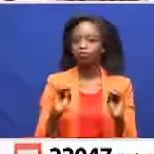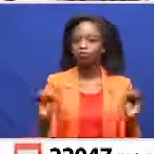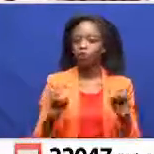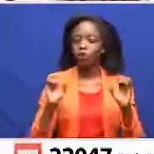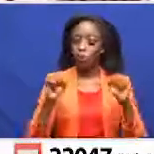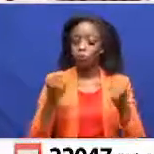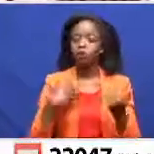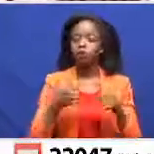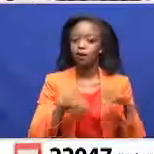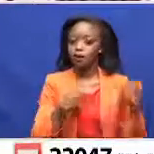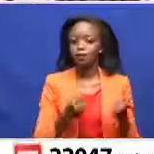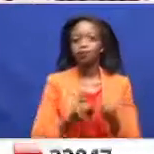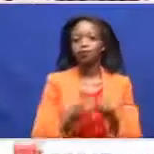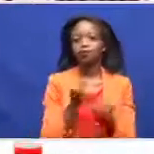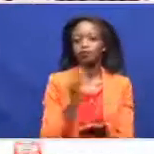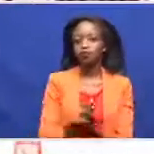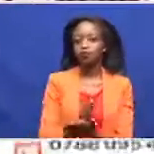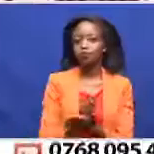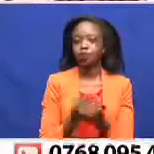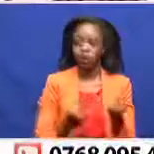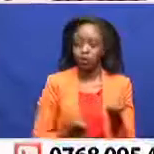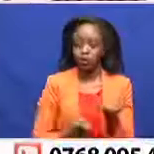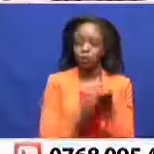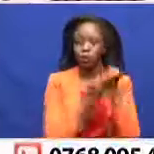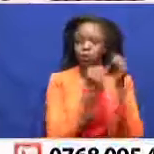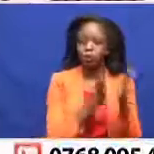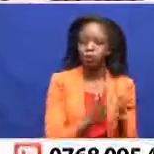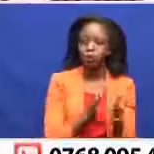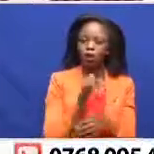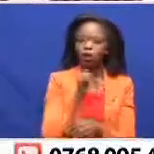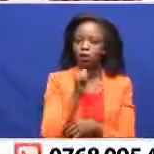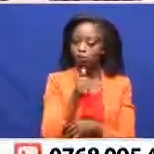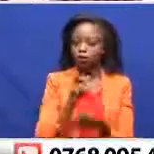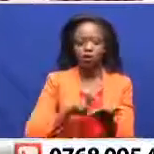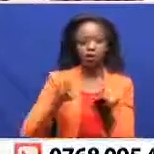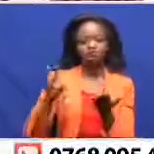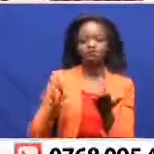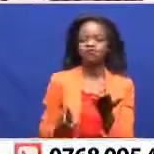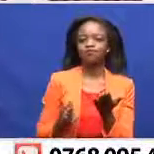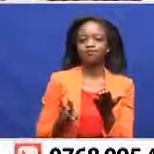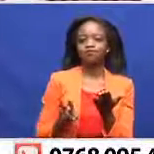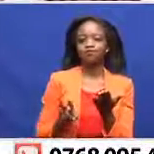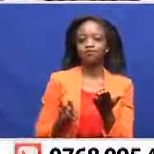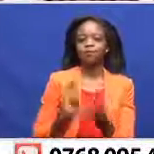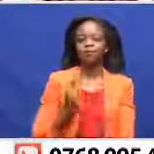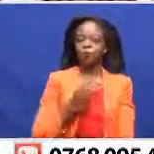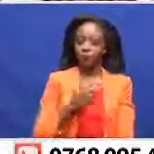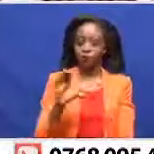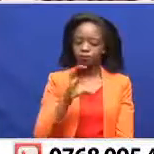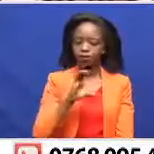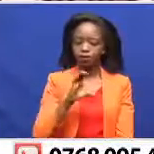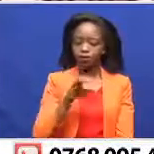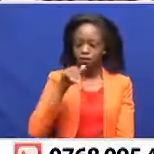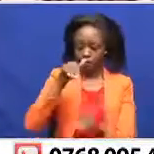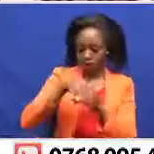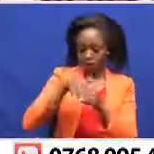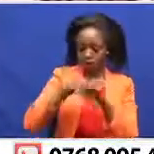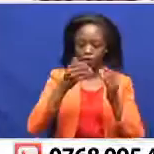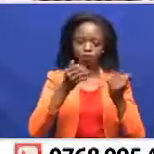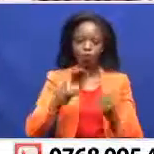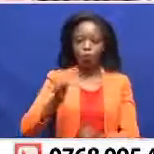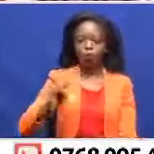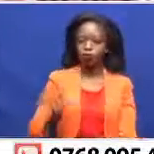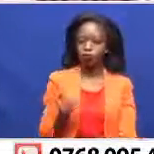get hurt more. The donors should not take that angle. But we as citizens, within the constitutional